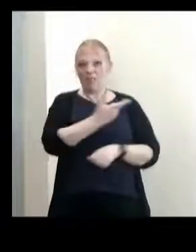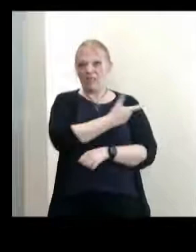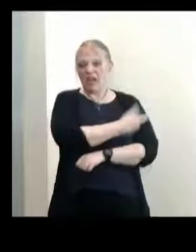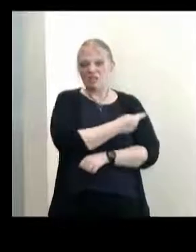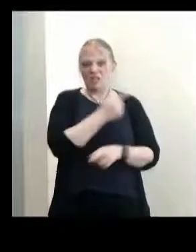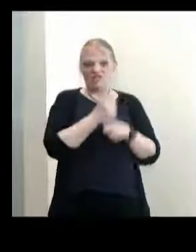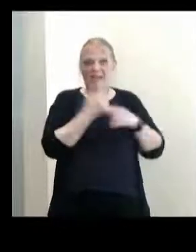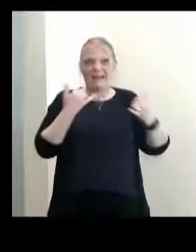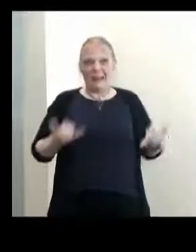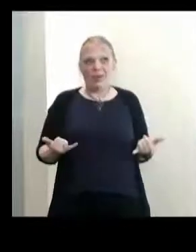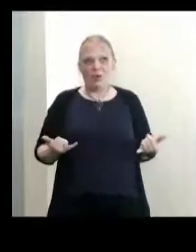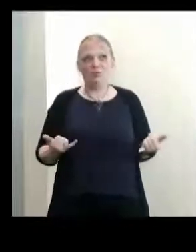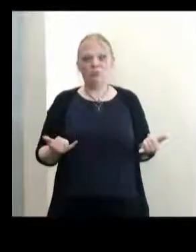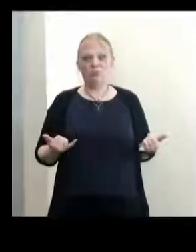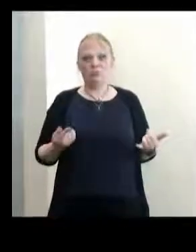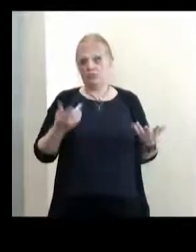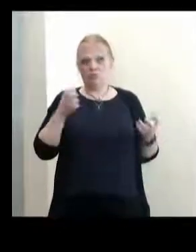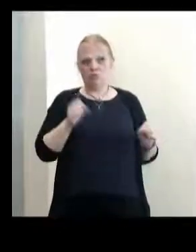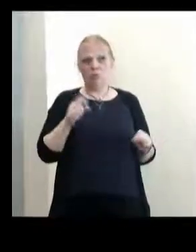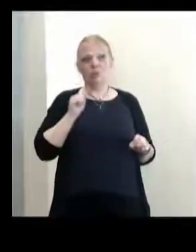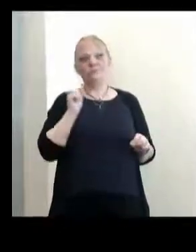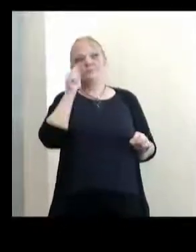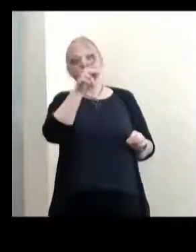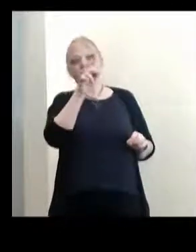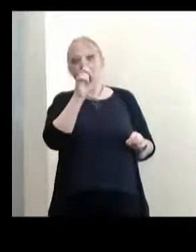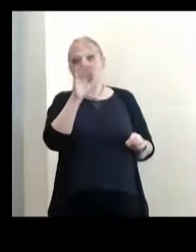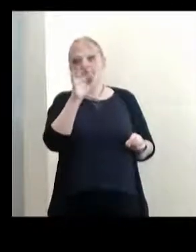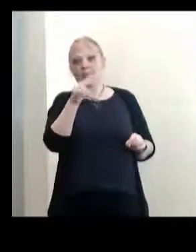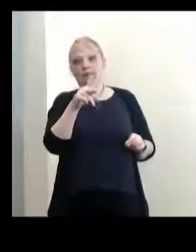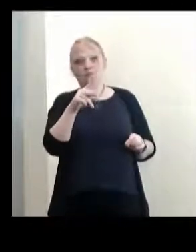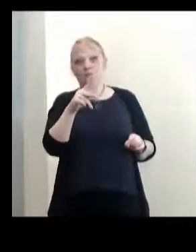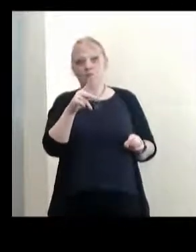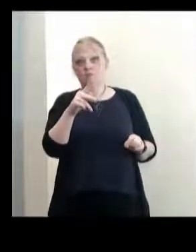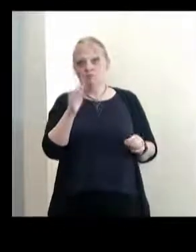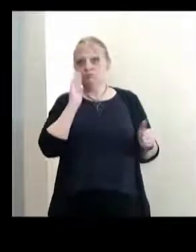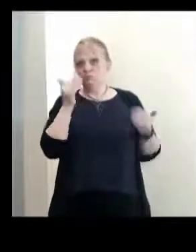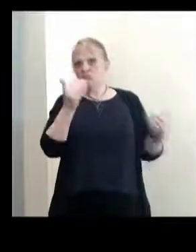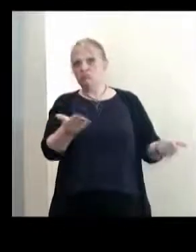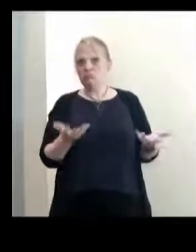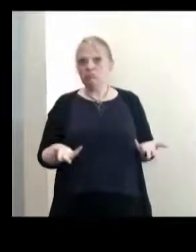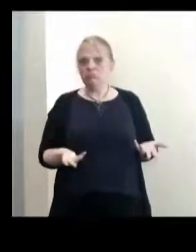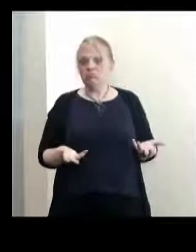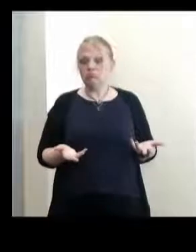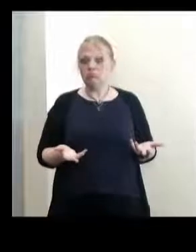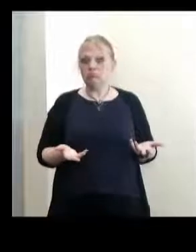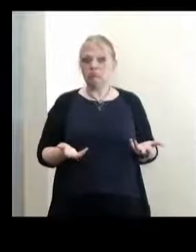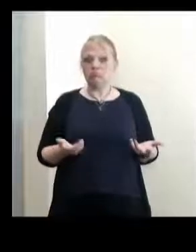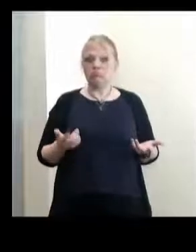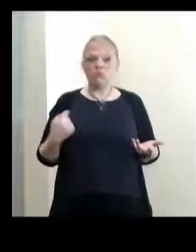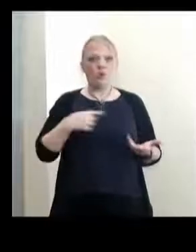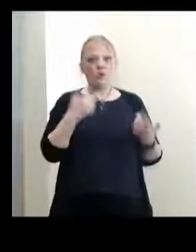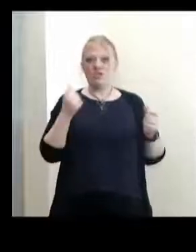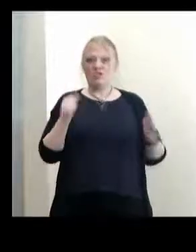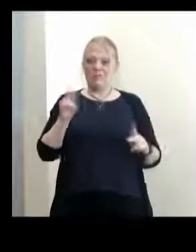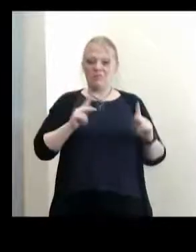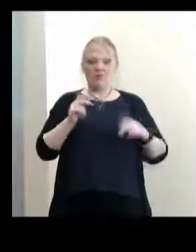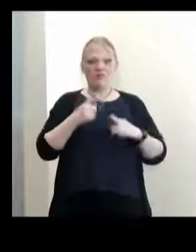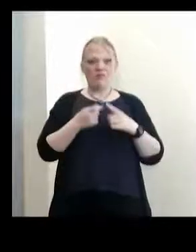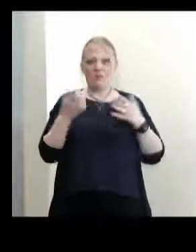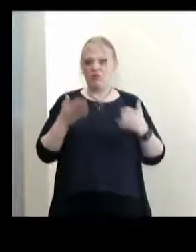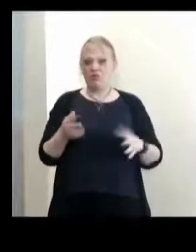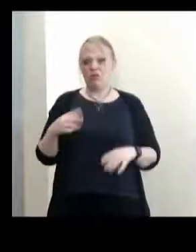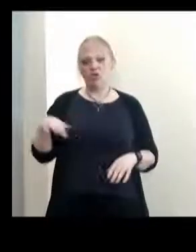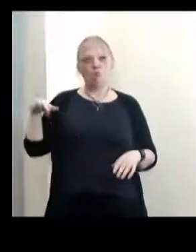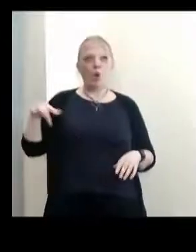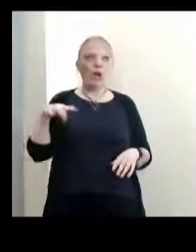right now, you could walk over to the KeyBank Center and we'd do it. We tried to get people in off the street yesterday. We've been doing that. I